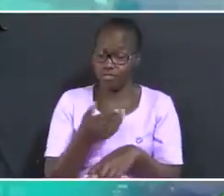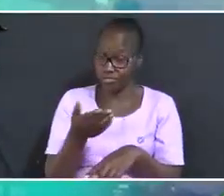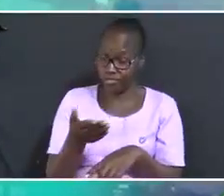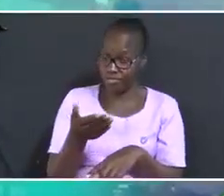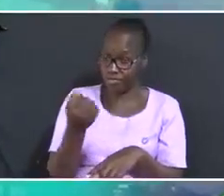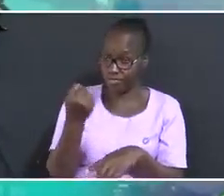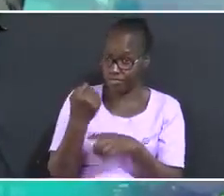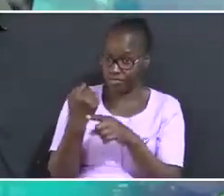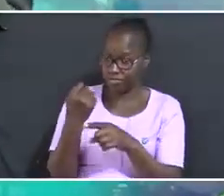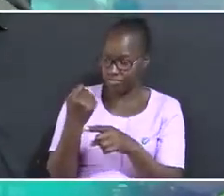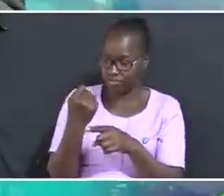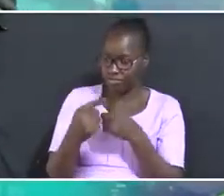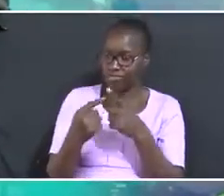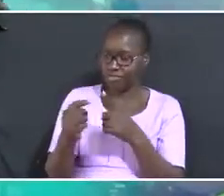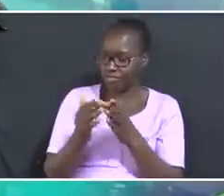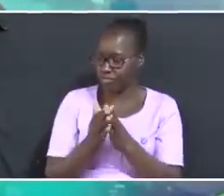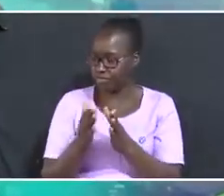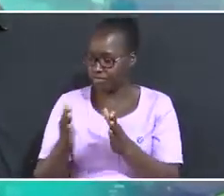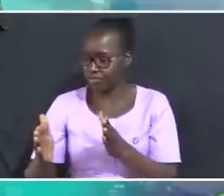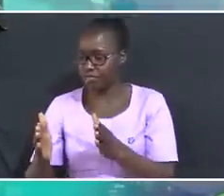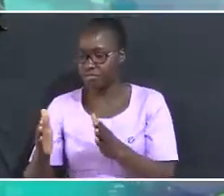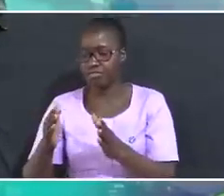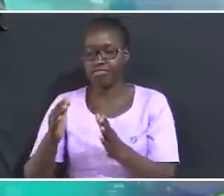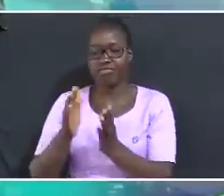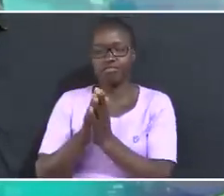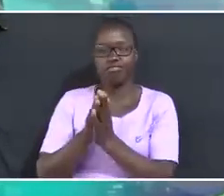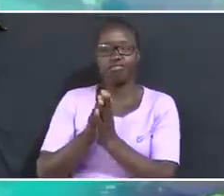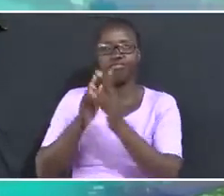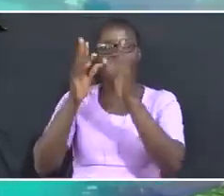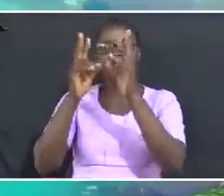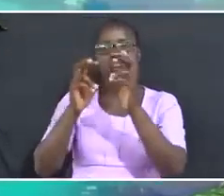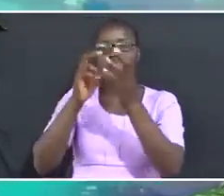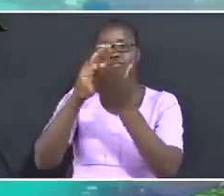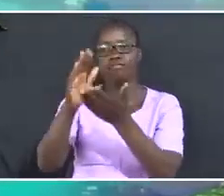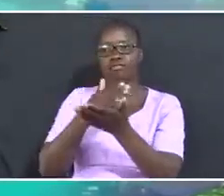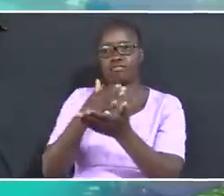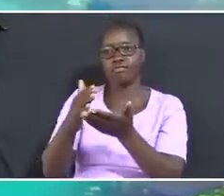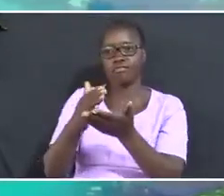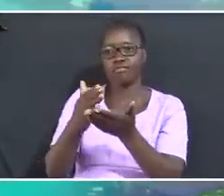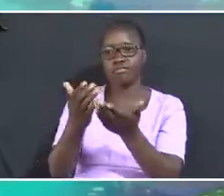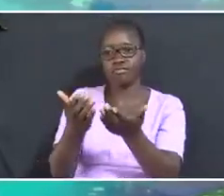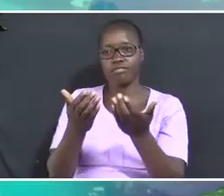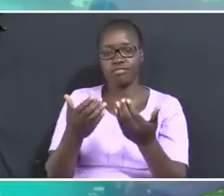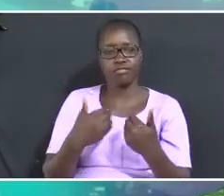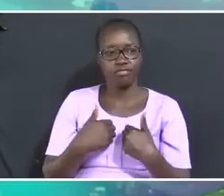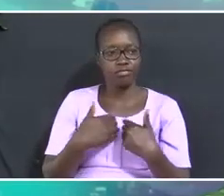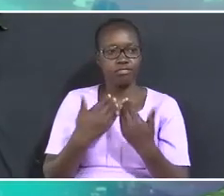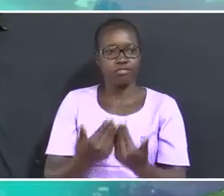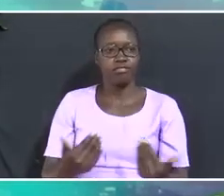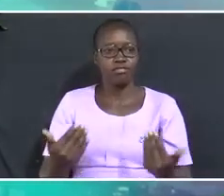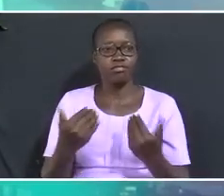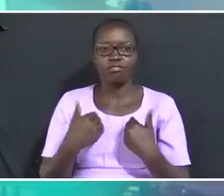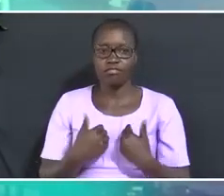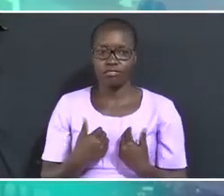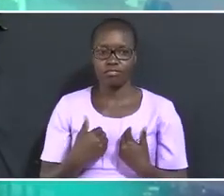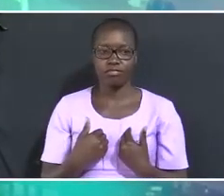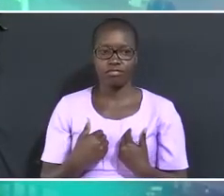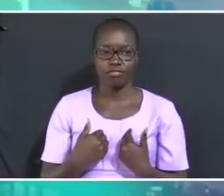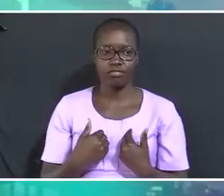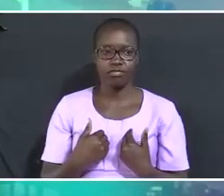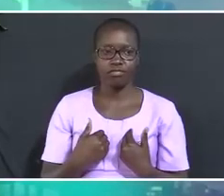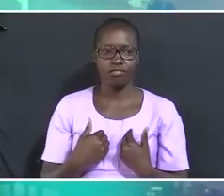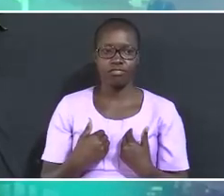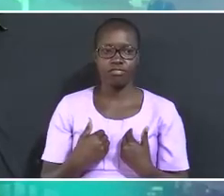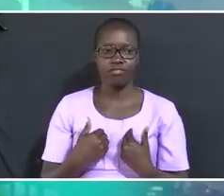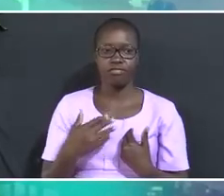quinquennium, we have a slogan, a song that we need to have, children need to have,